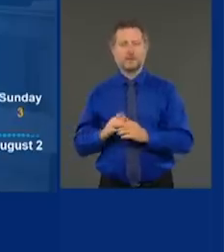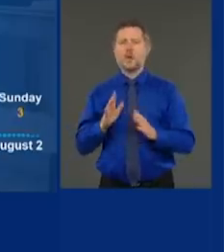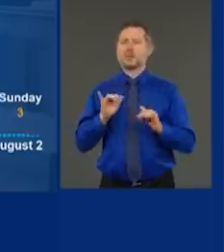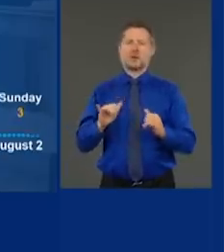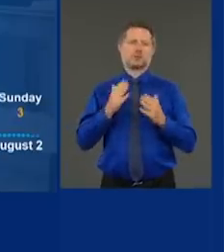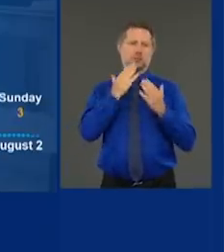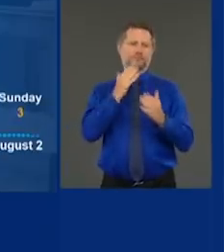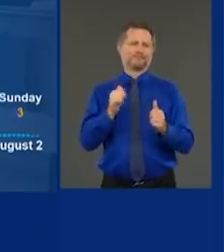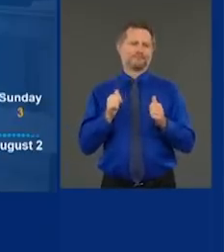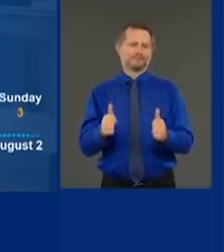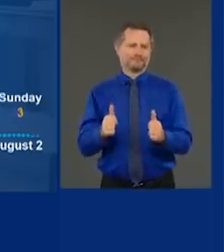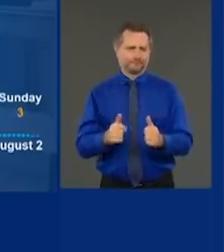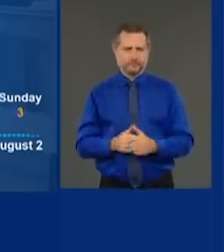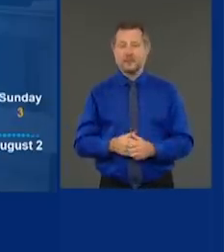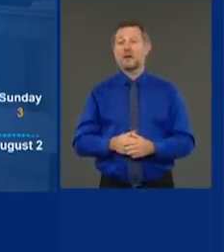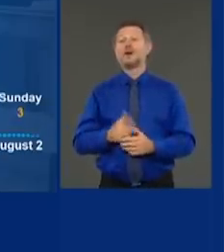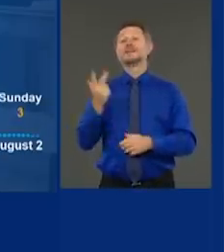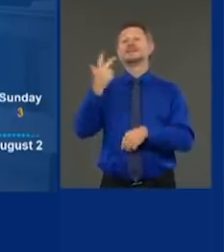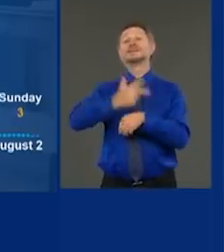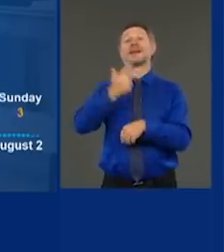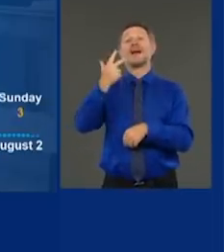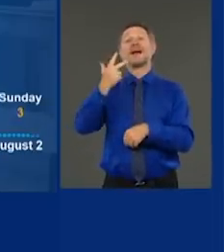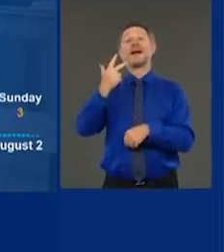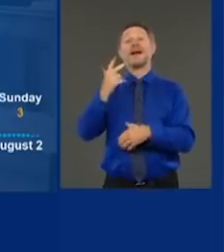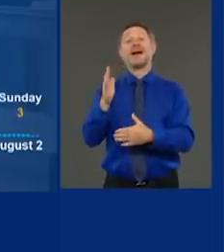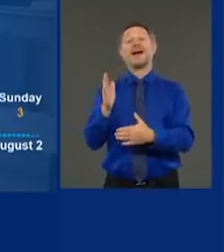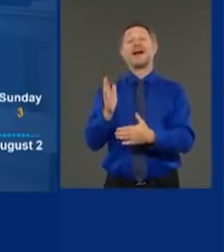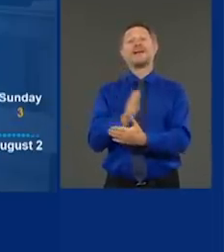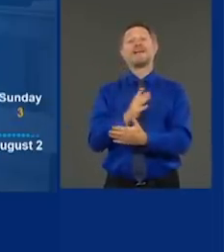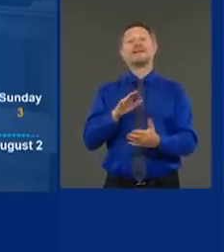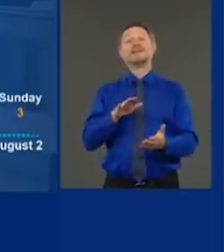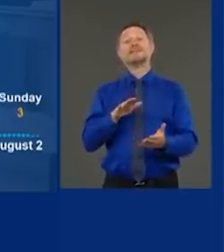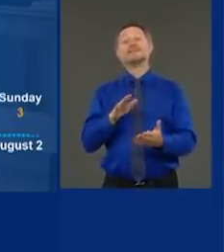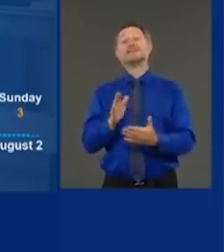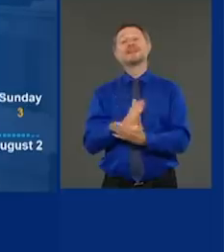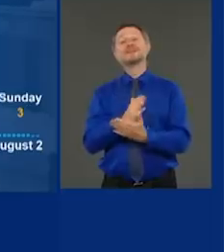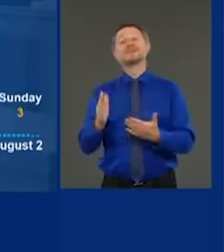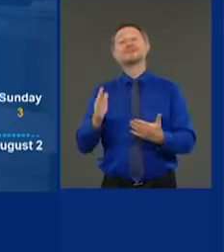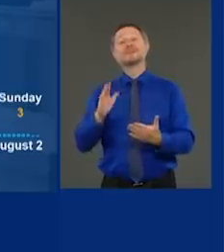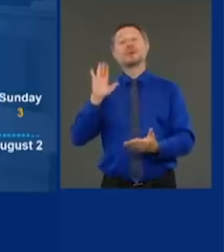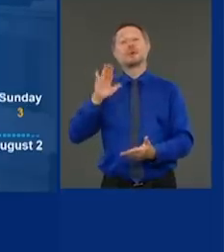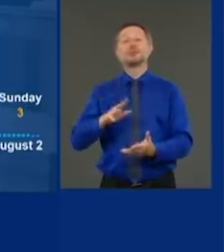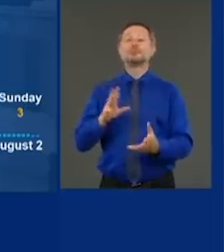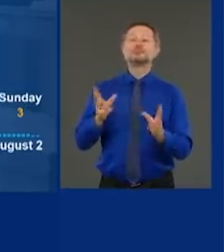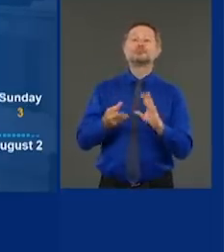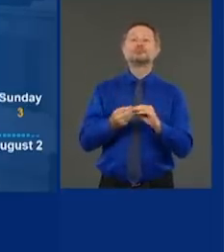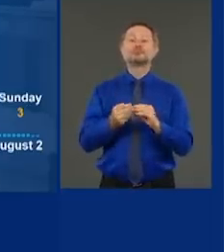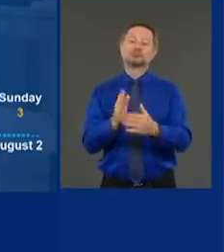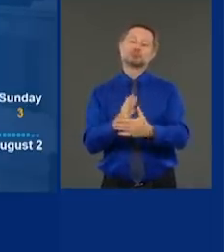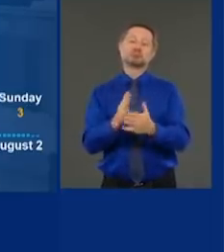news. Number of lives lost, a new low on the 3-day average.